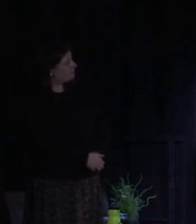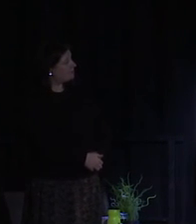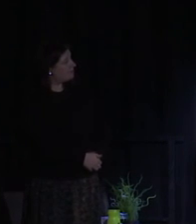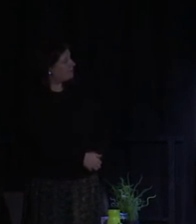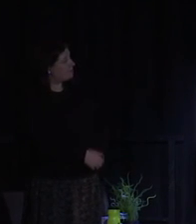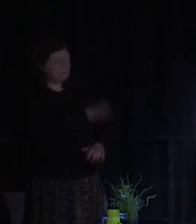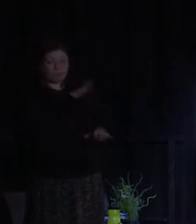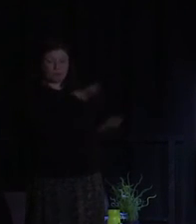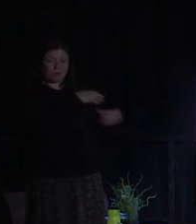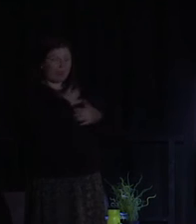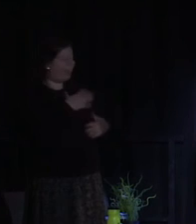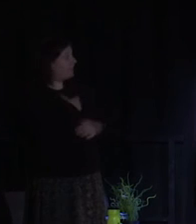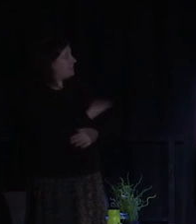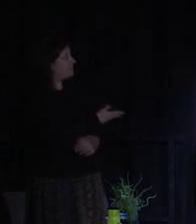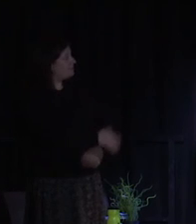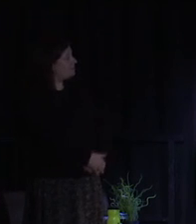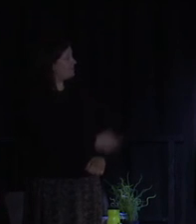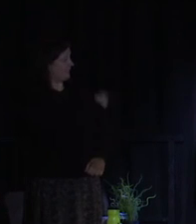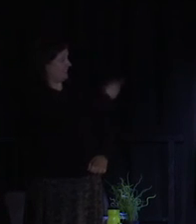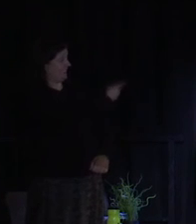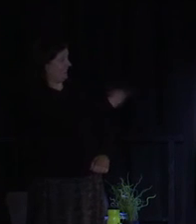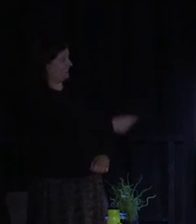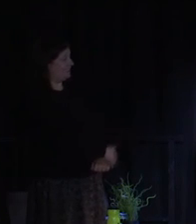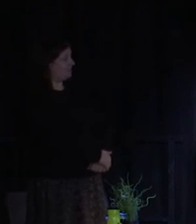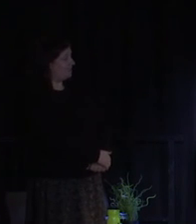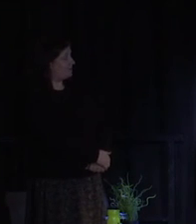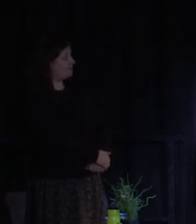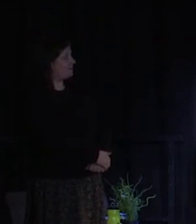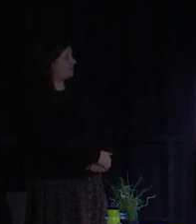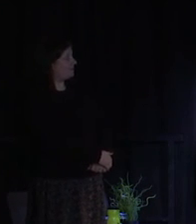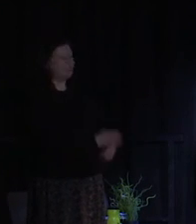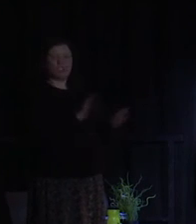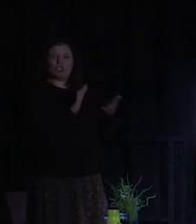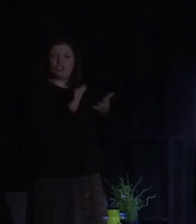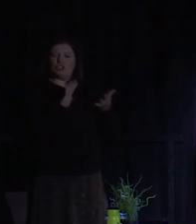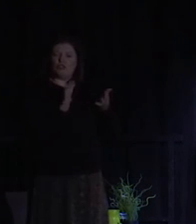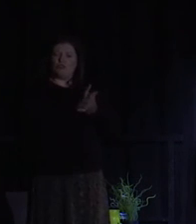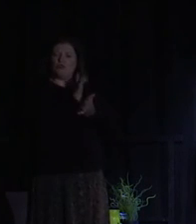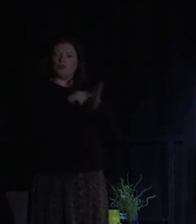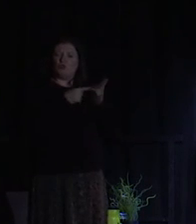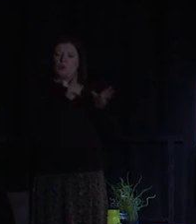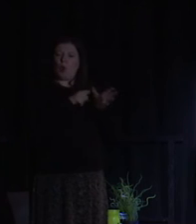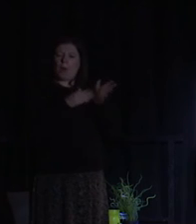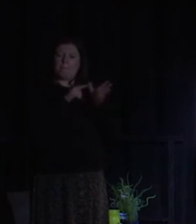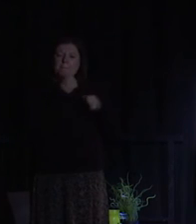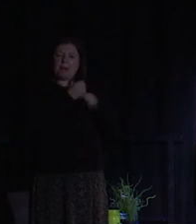parades. Just beautiful. And of course, these guys. So Joy Magnet. The kangaroos, we've